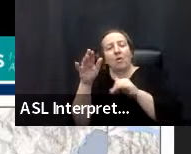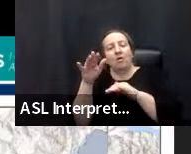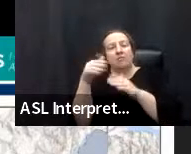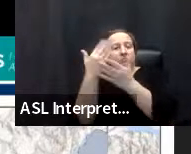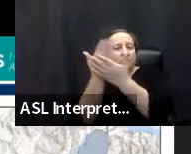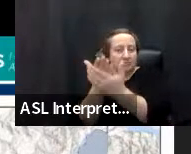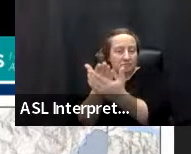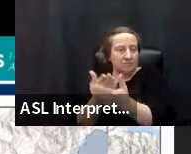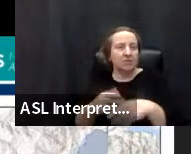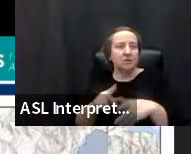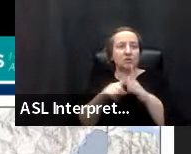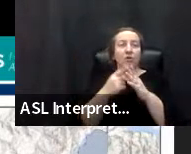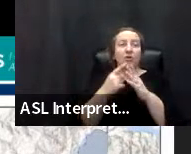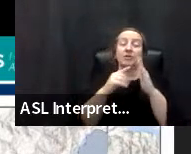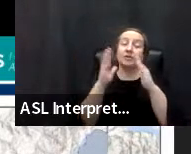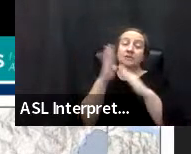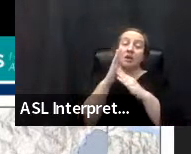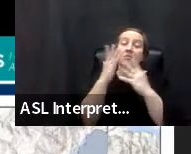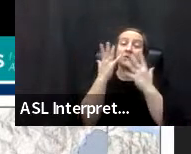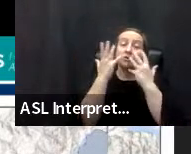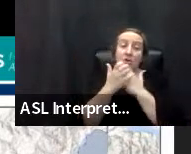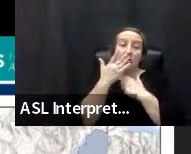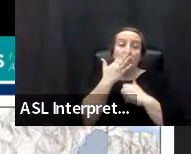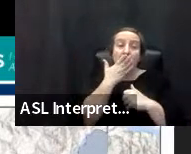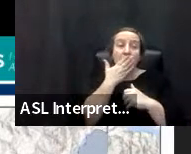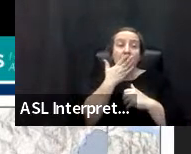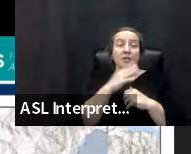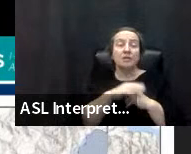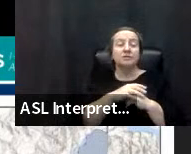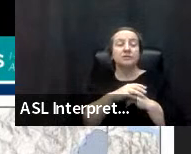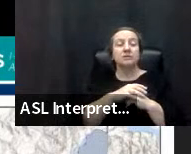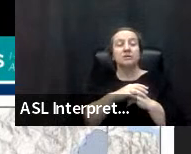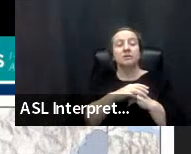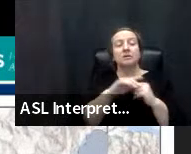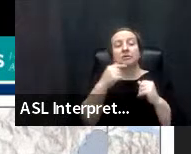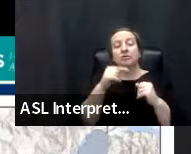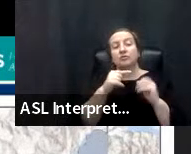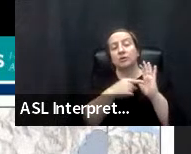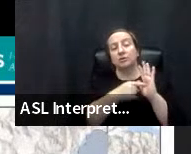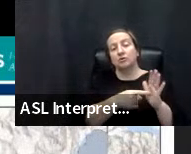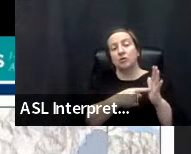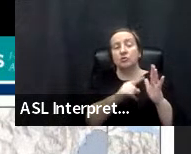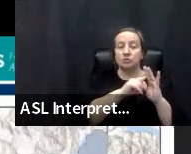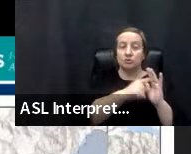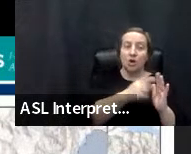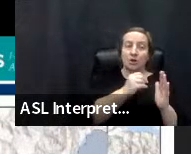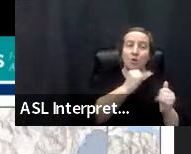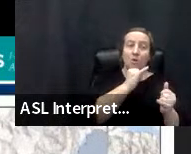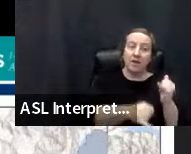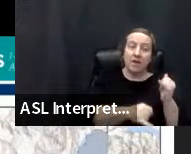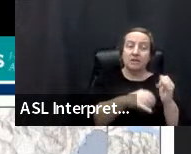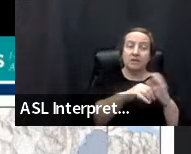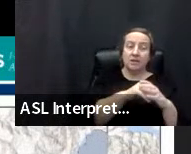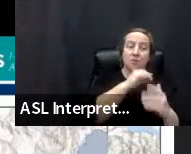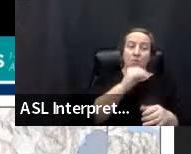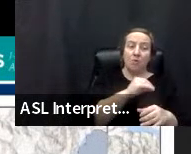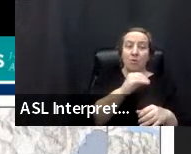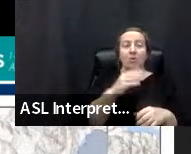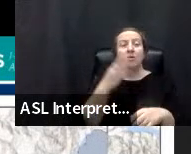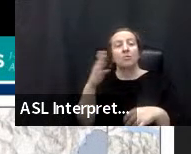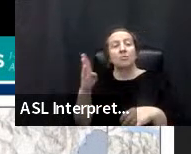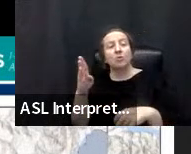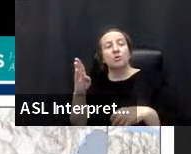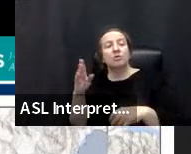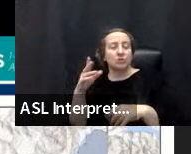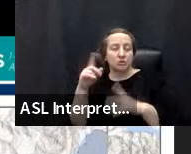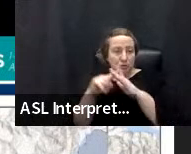top, so the dark colors and then lighter colors, the green zones represent starting or ending locations in Oregon, and the blue zones represent starting or